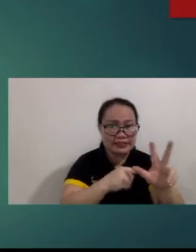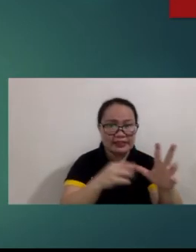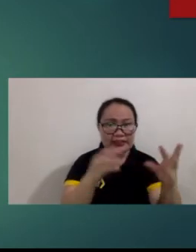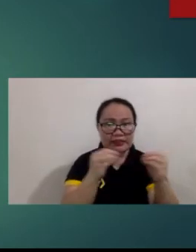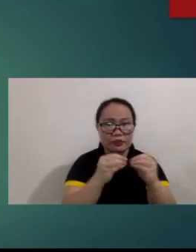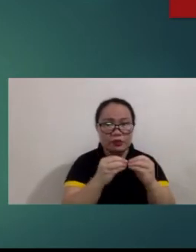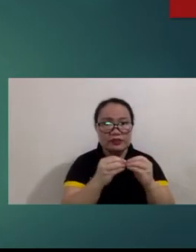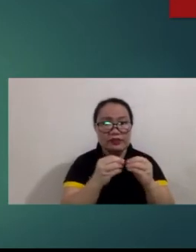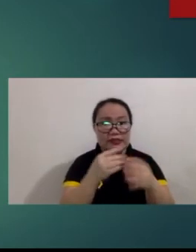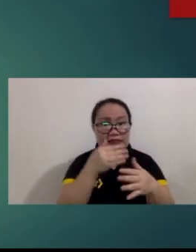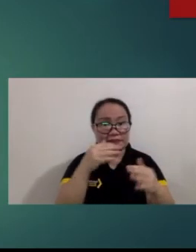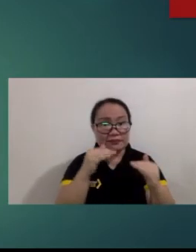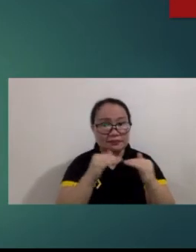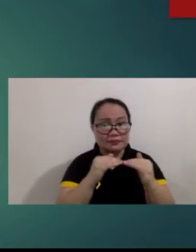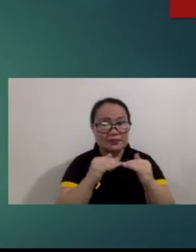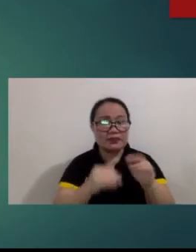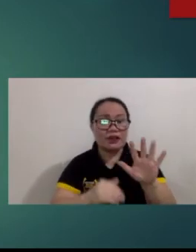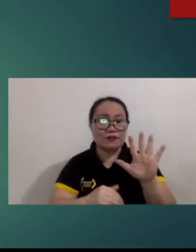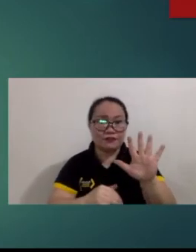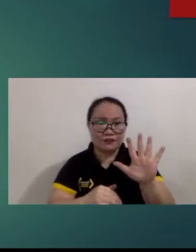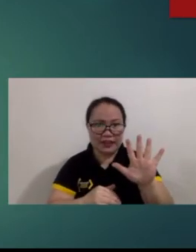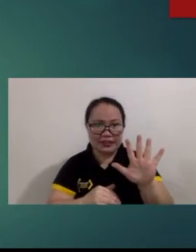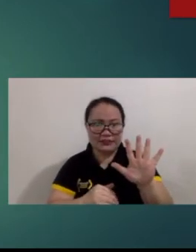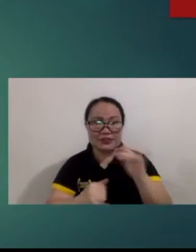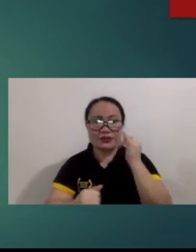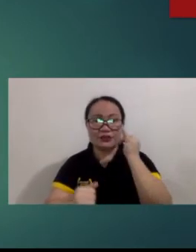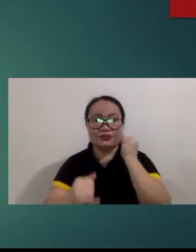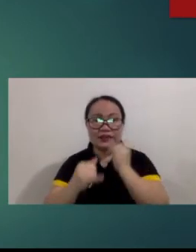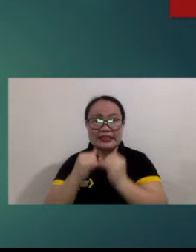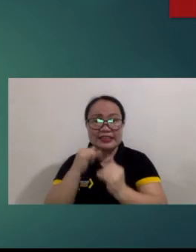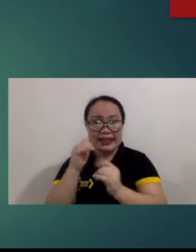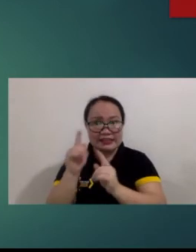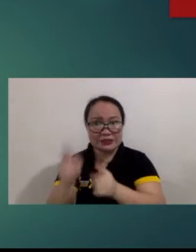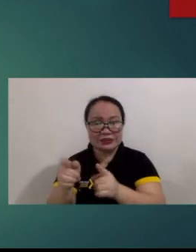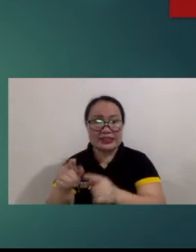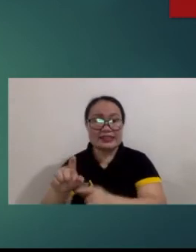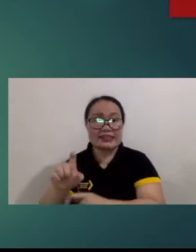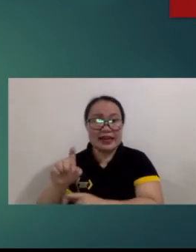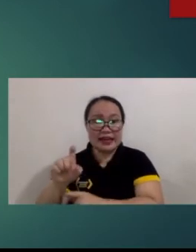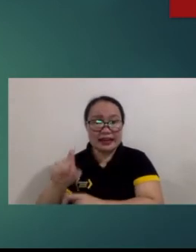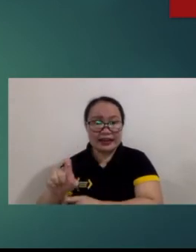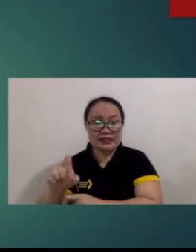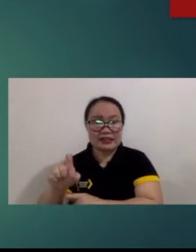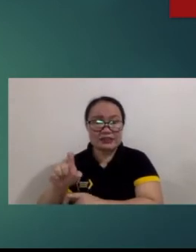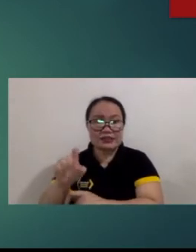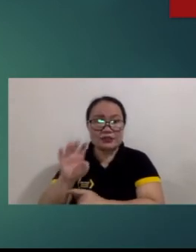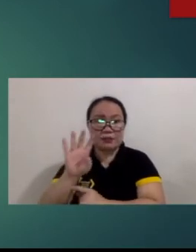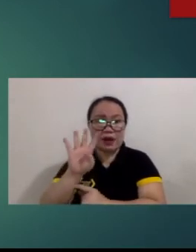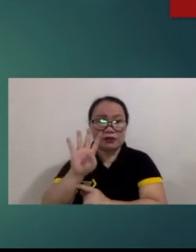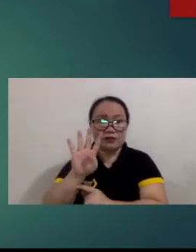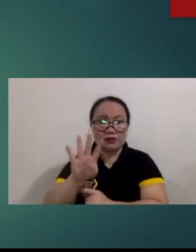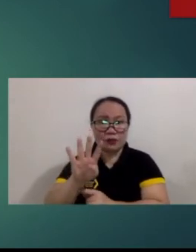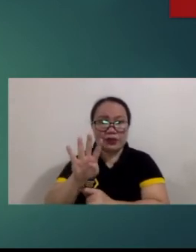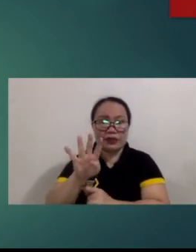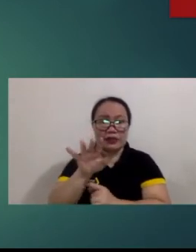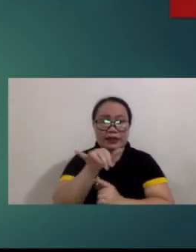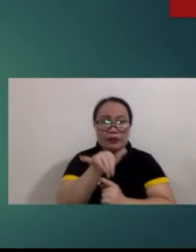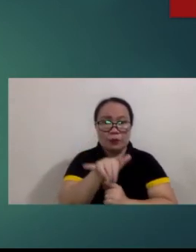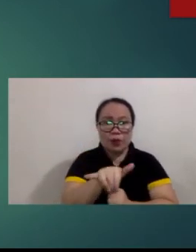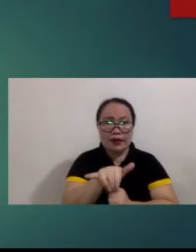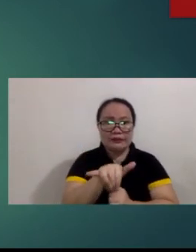plus 3 equals 5. So the final answer is x raised to the power of